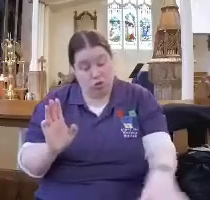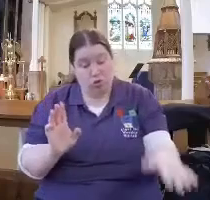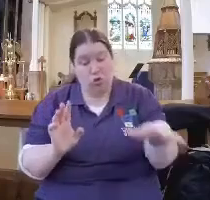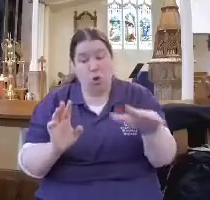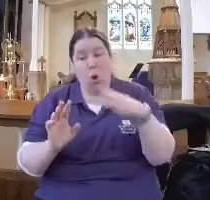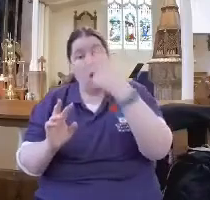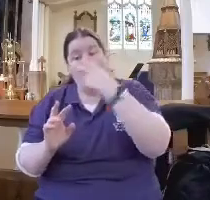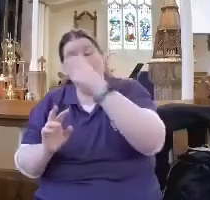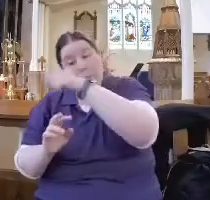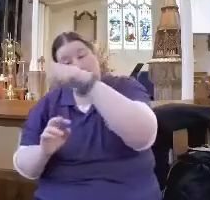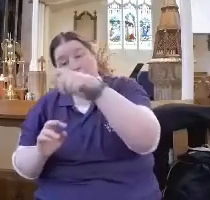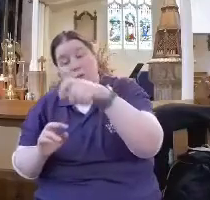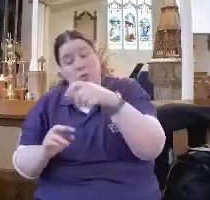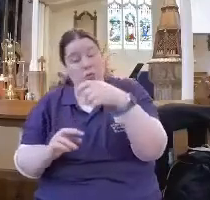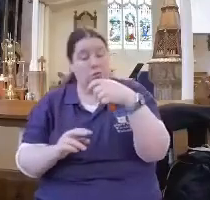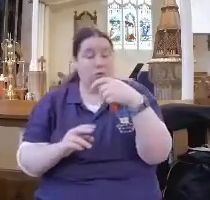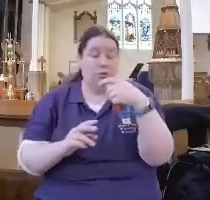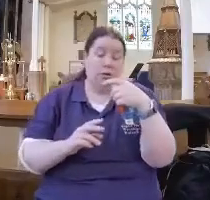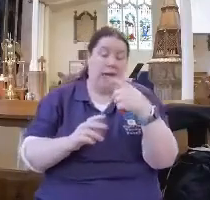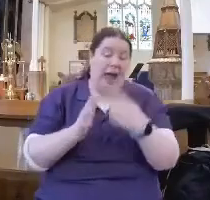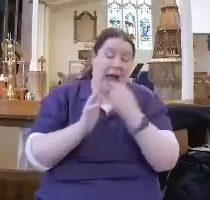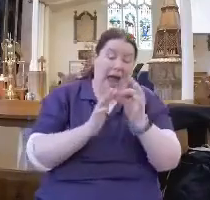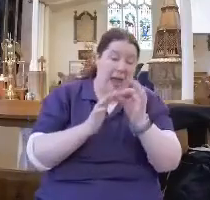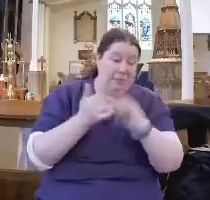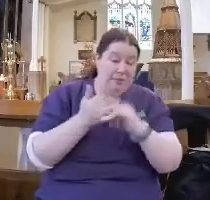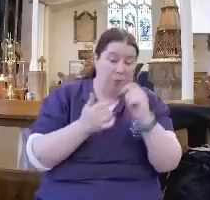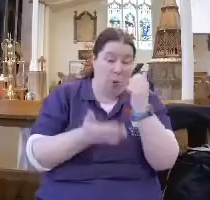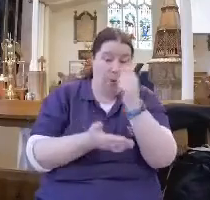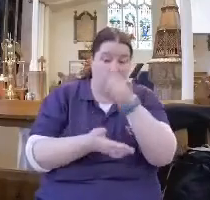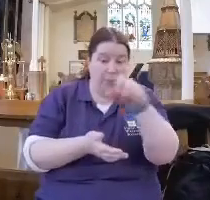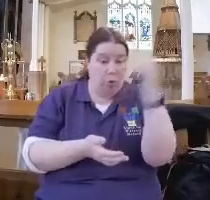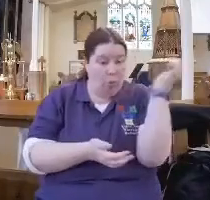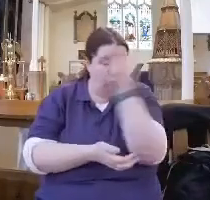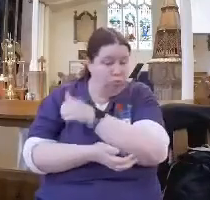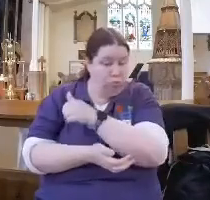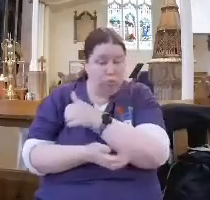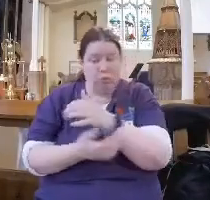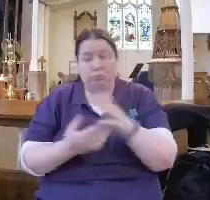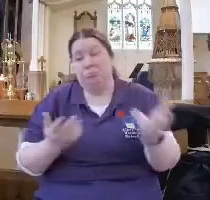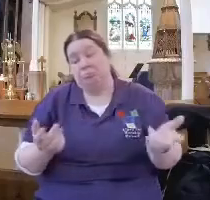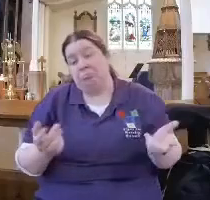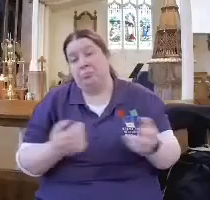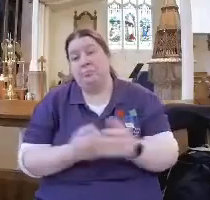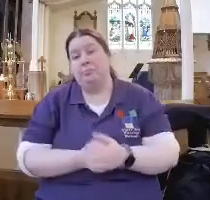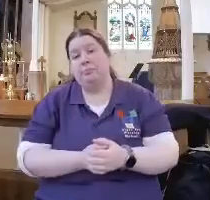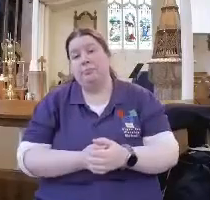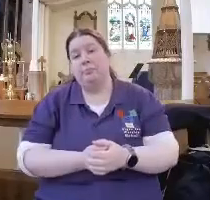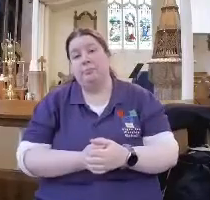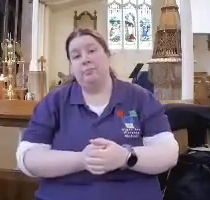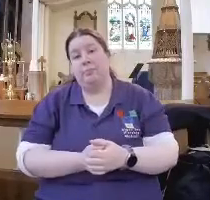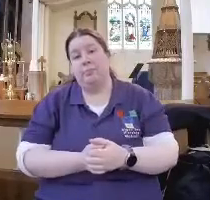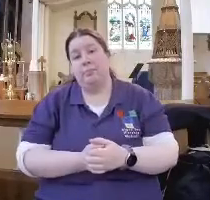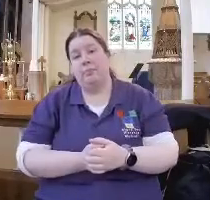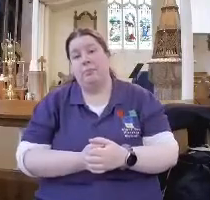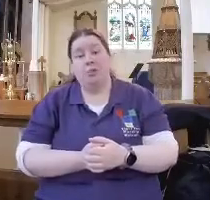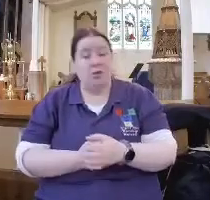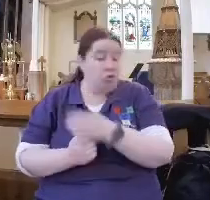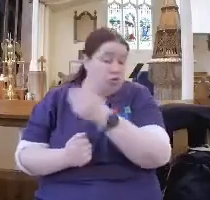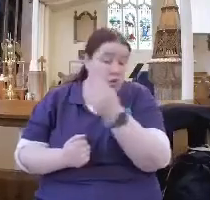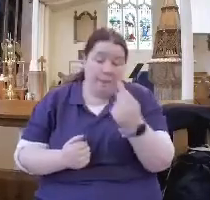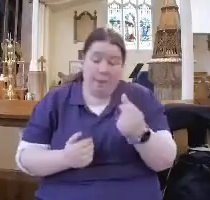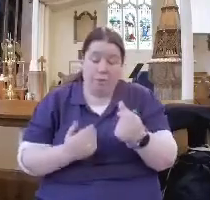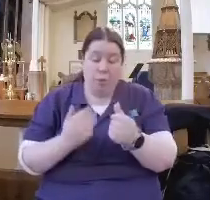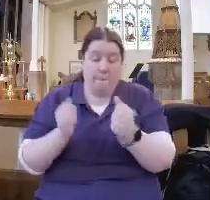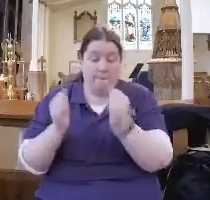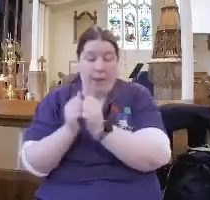for academic ones, you can get ones that aren't academic. They're not all in this archaic paper form. You can obviously